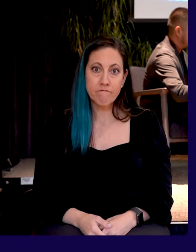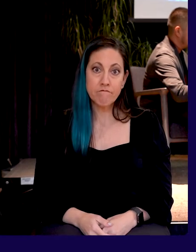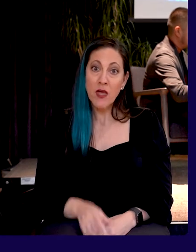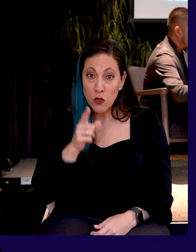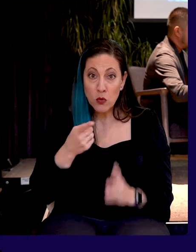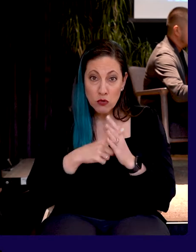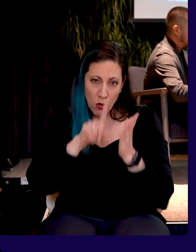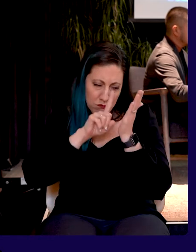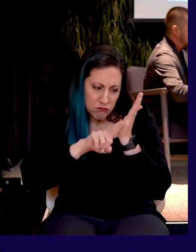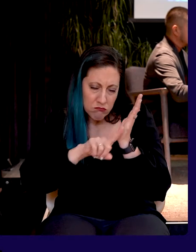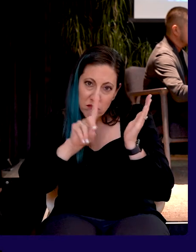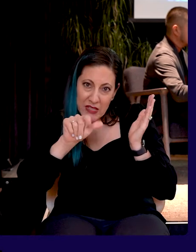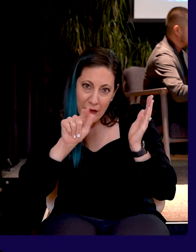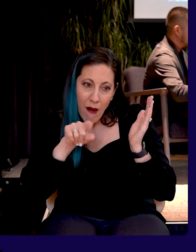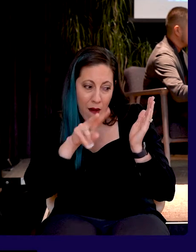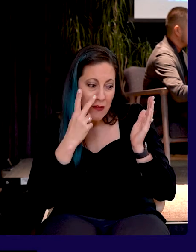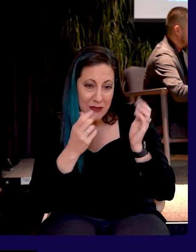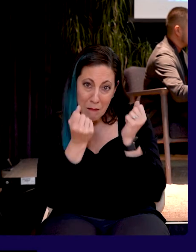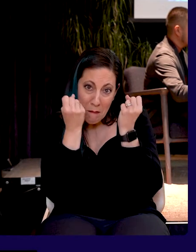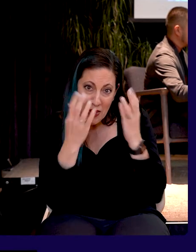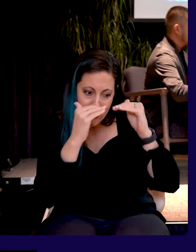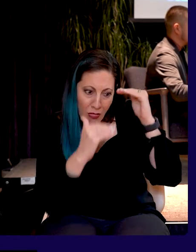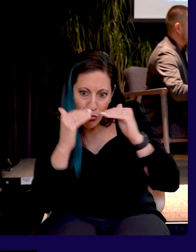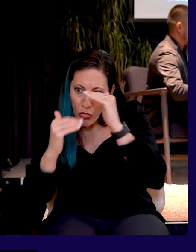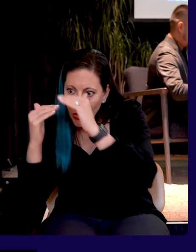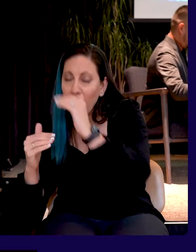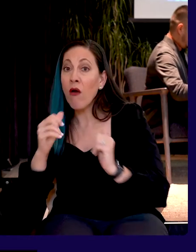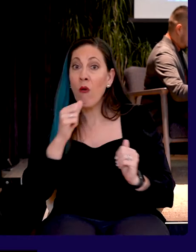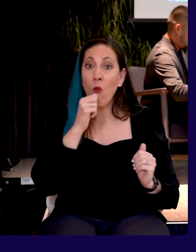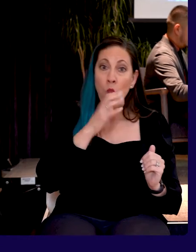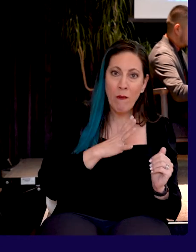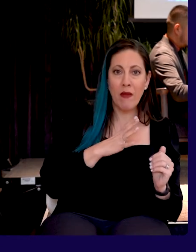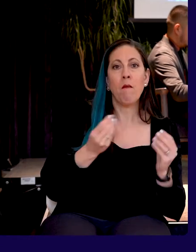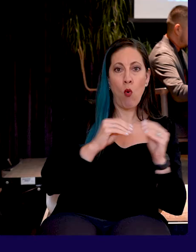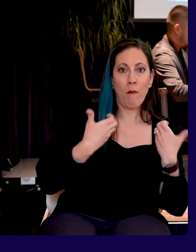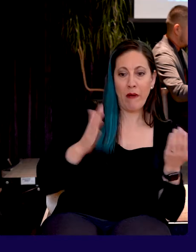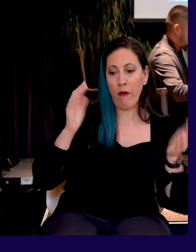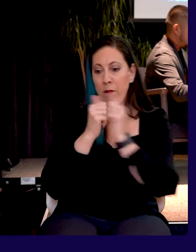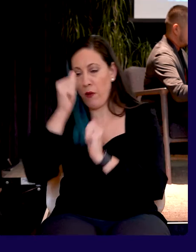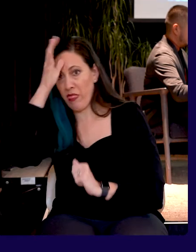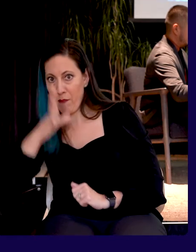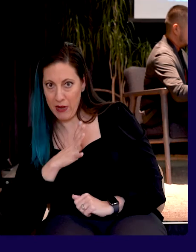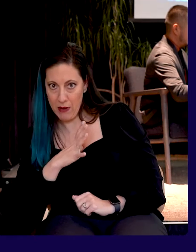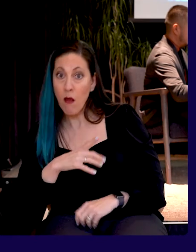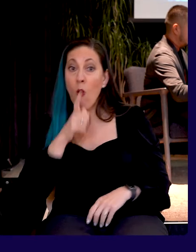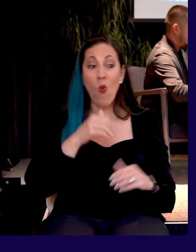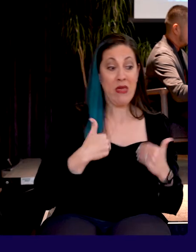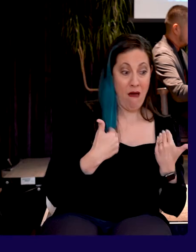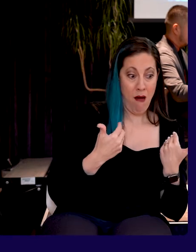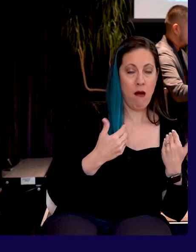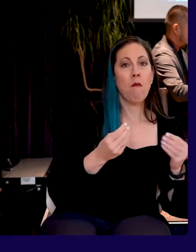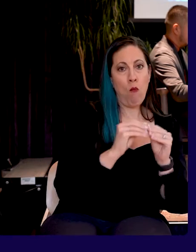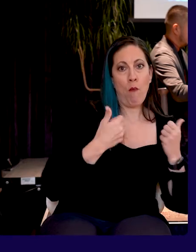dig into the data a little bit more, you see a lot of inequities. So women are feeling more burned out than men. Younger people are feeling more burned